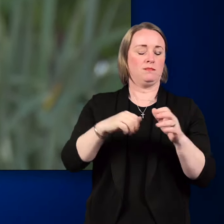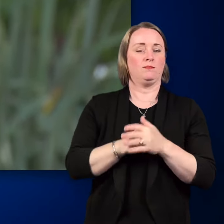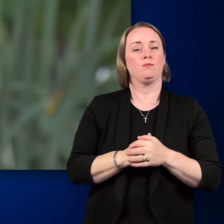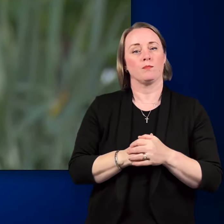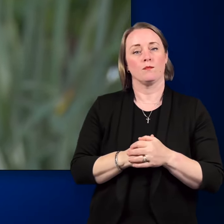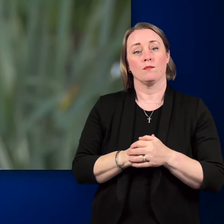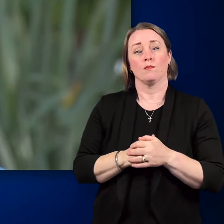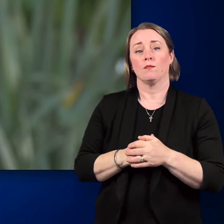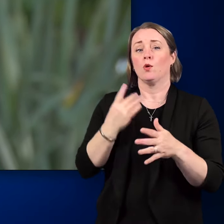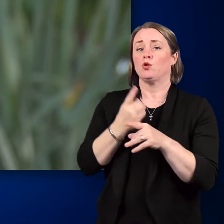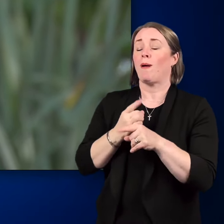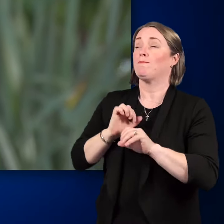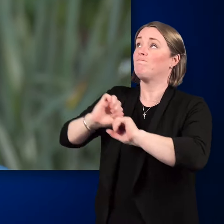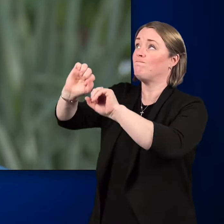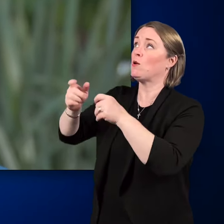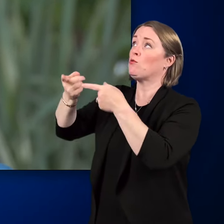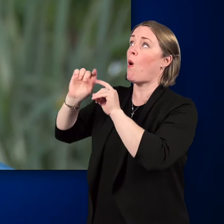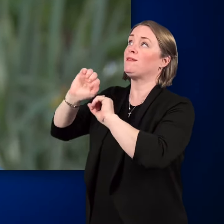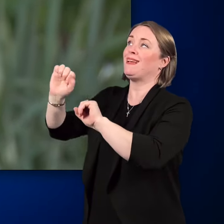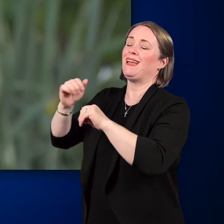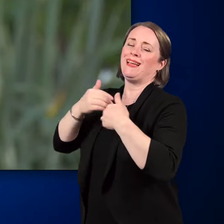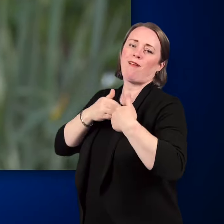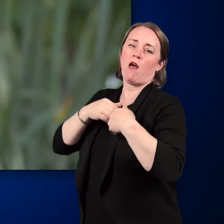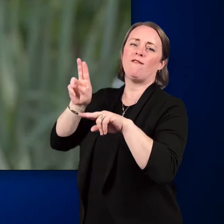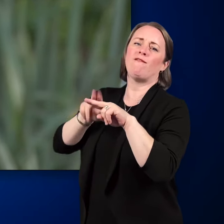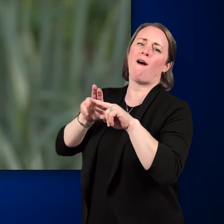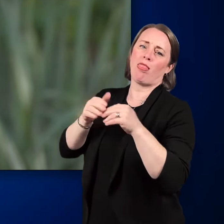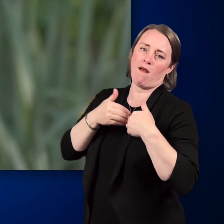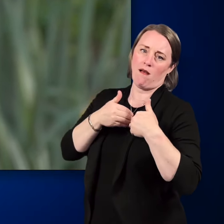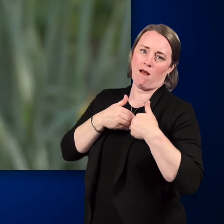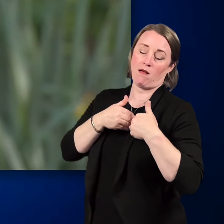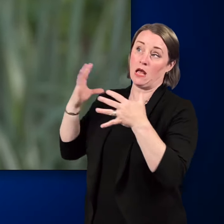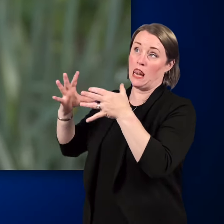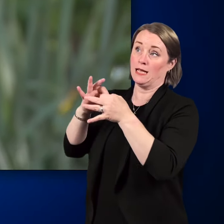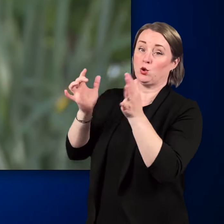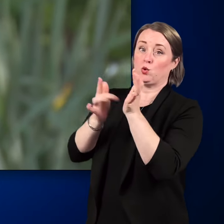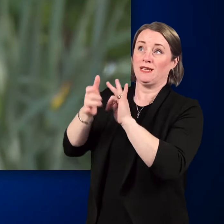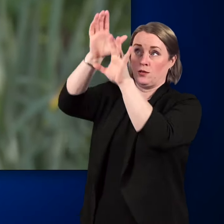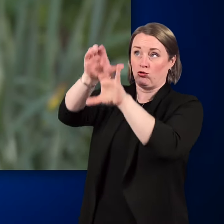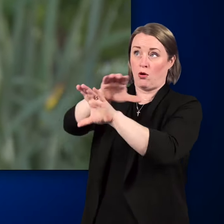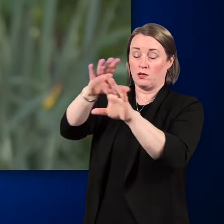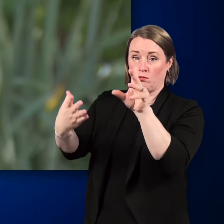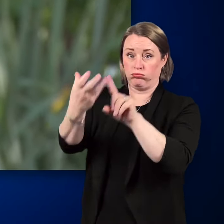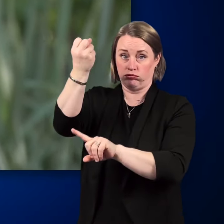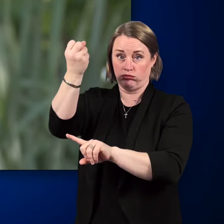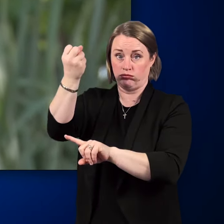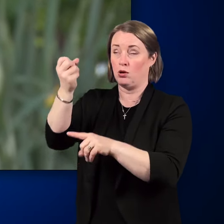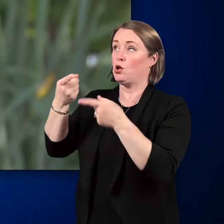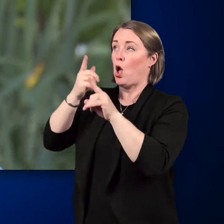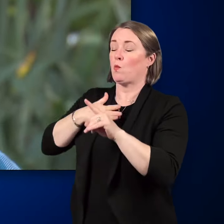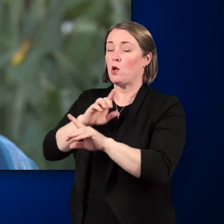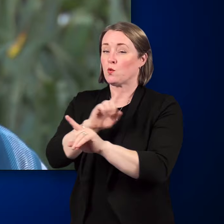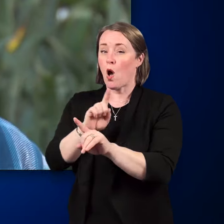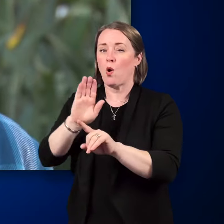the Father's heart then, on the back of the work of Jesus on the cross, to place all of Jesus' enemies